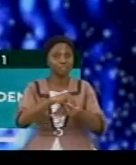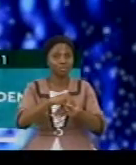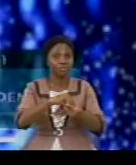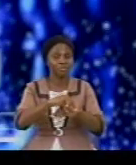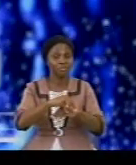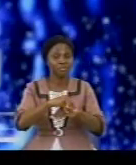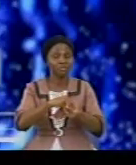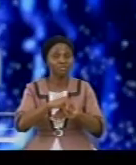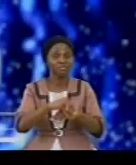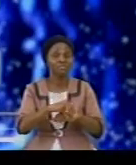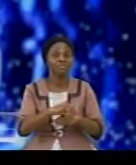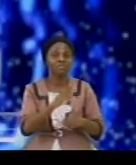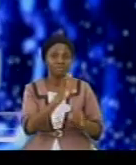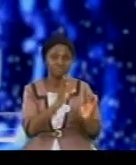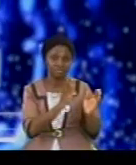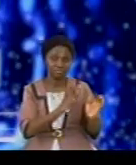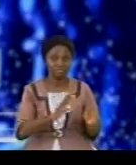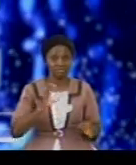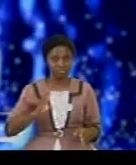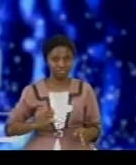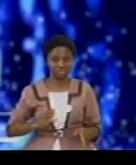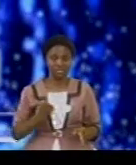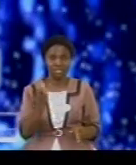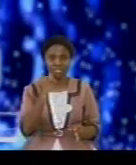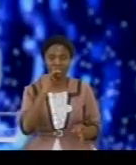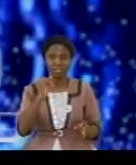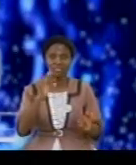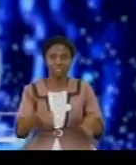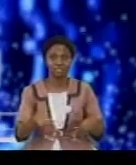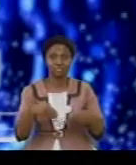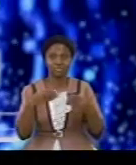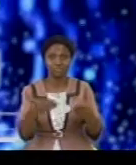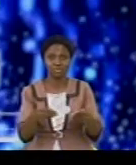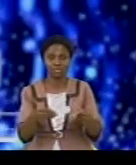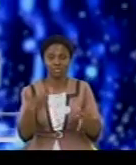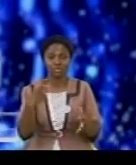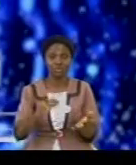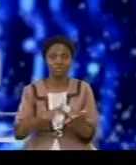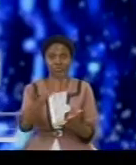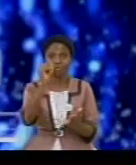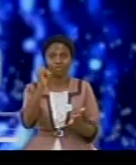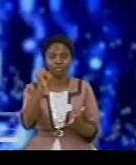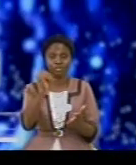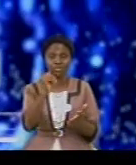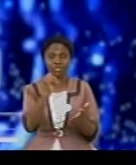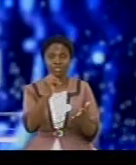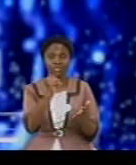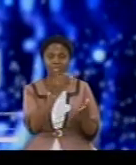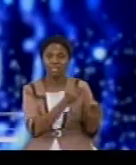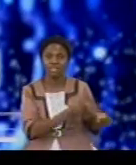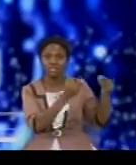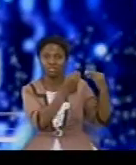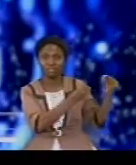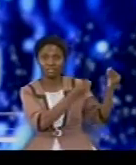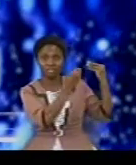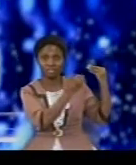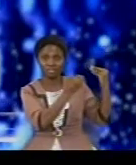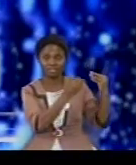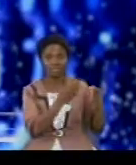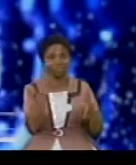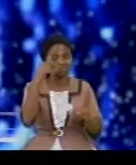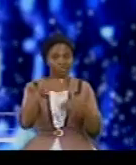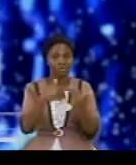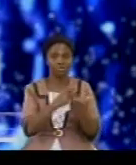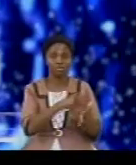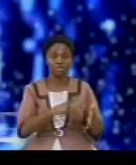a provision of a glorious inheritance for us kingdom citizens. In 1 Peter